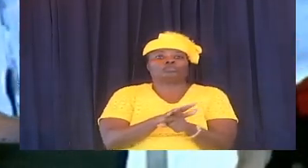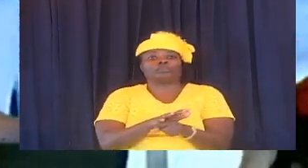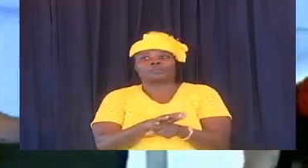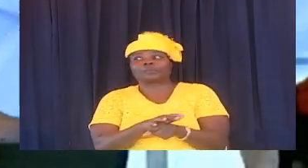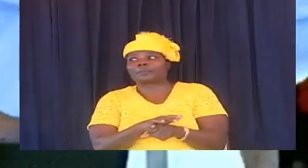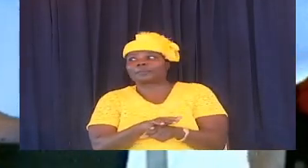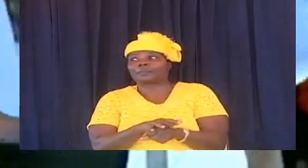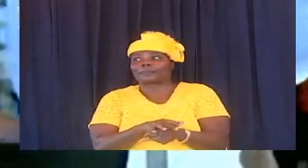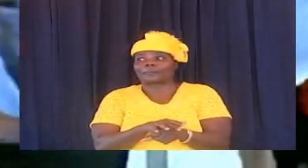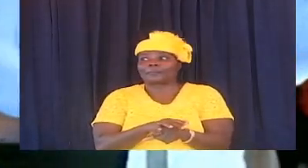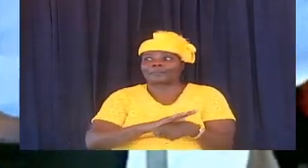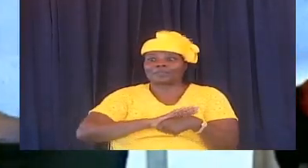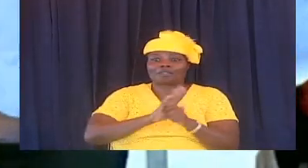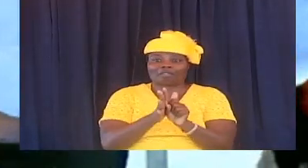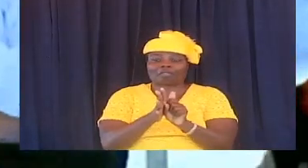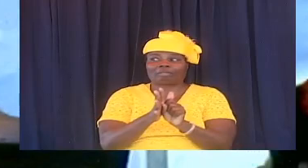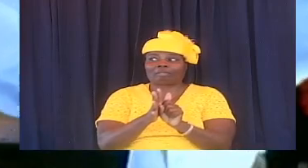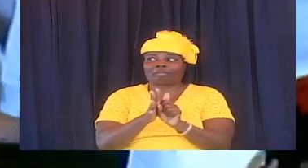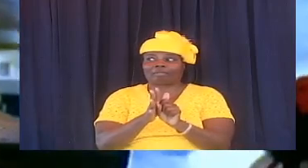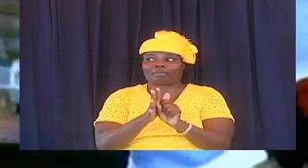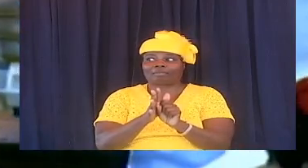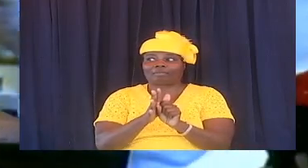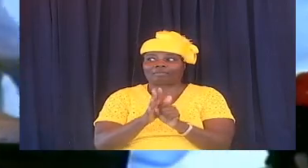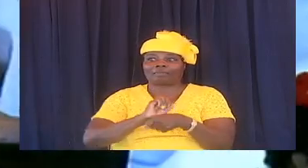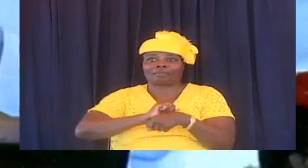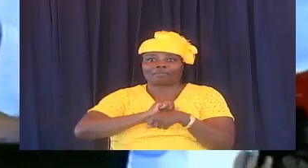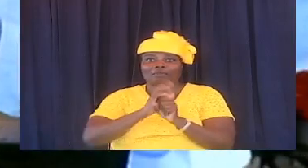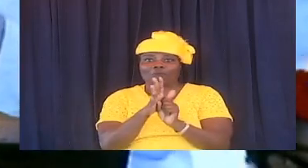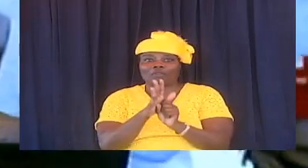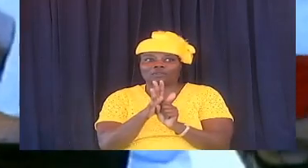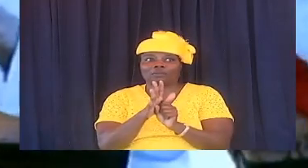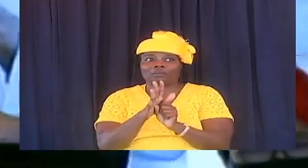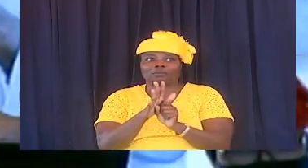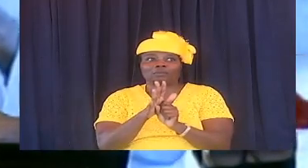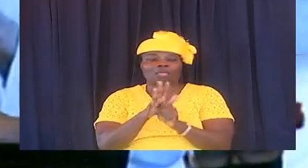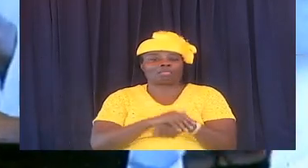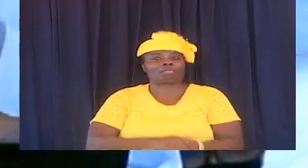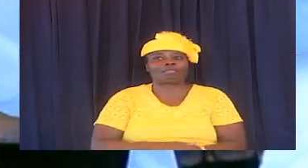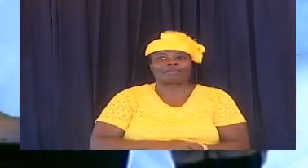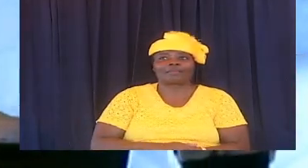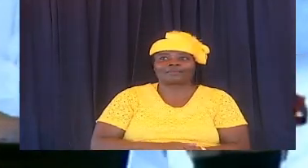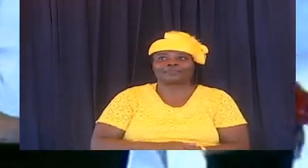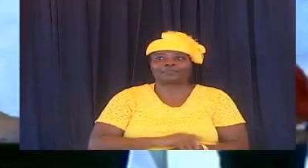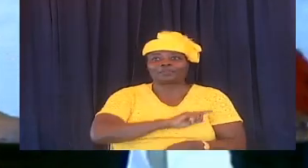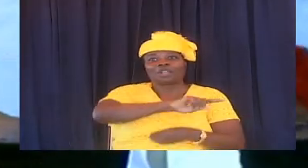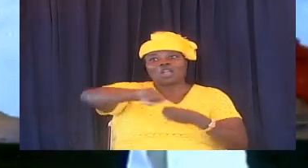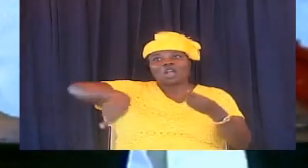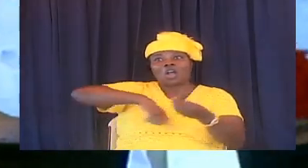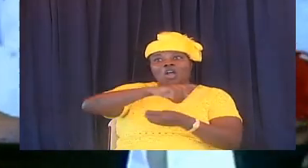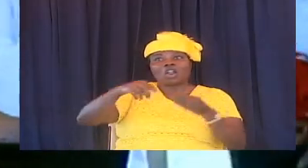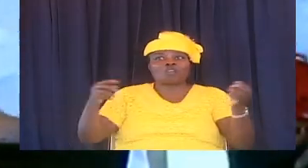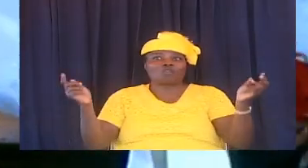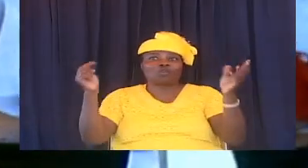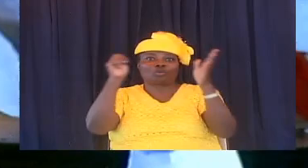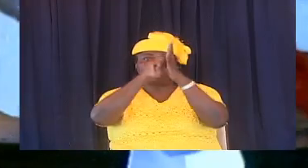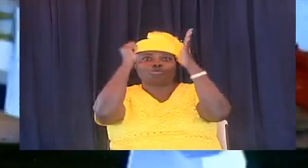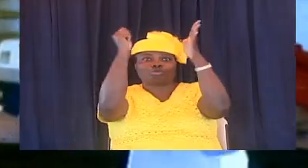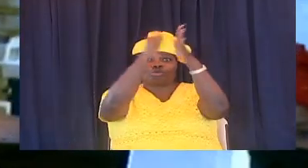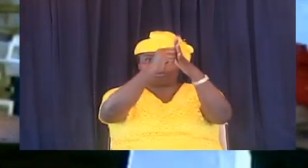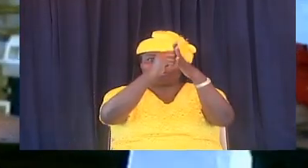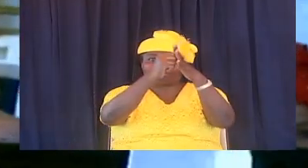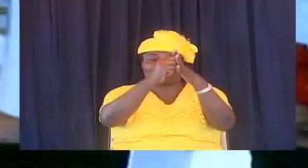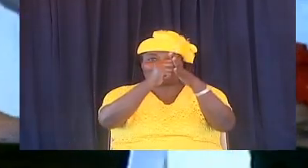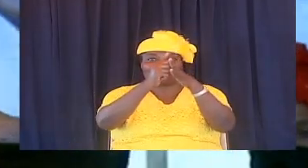St. Dress and all around town. They're coming. And we are going to have Missions Convention in November.